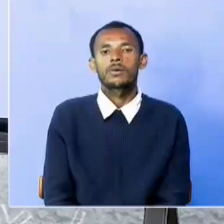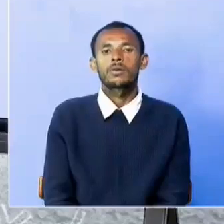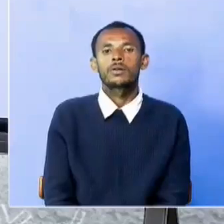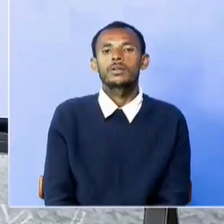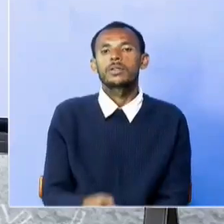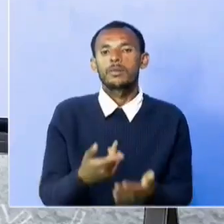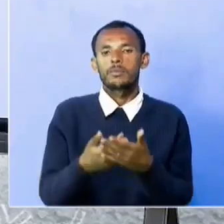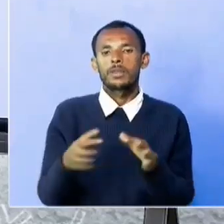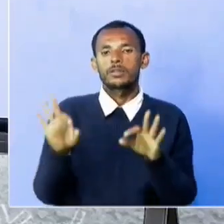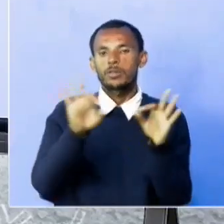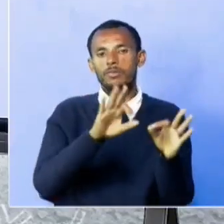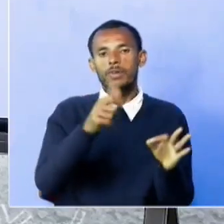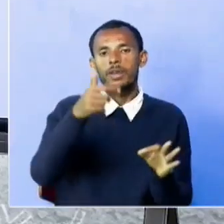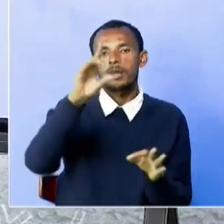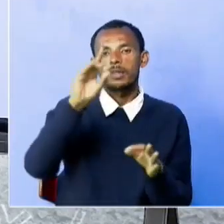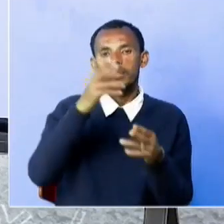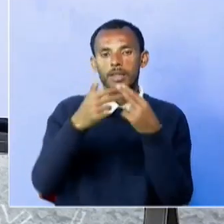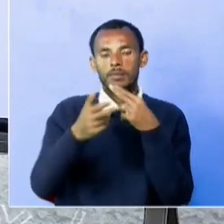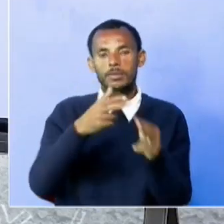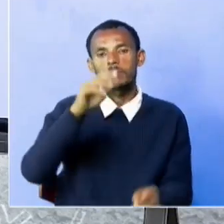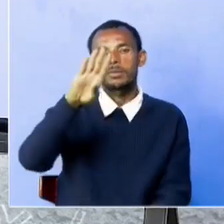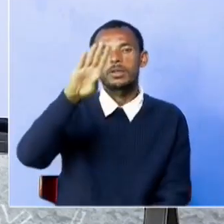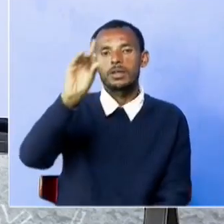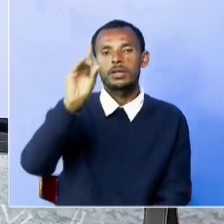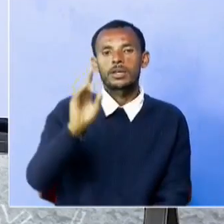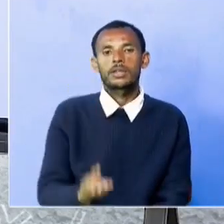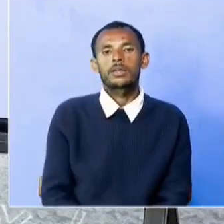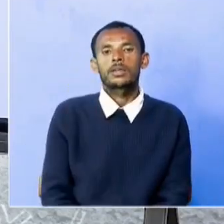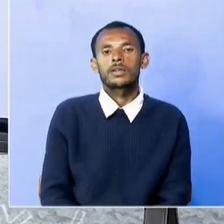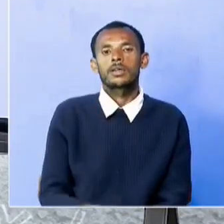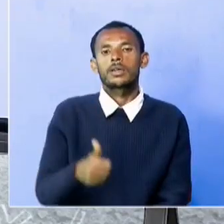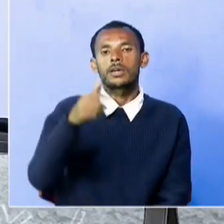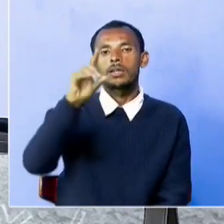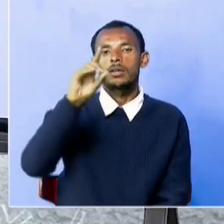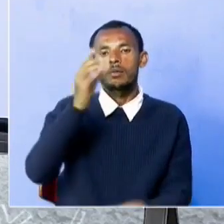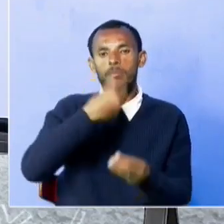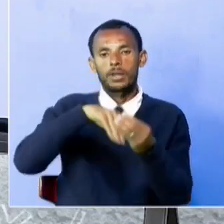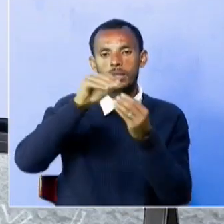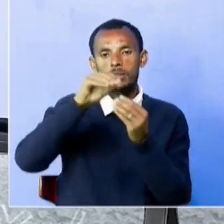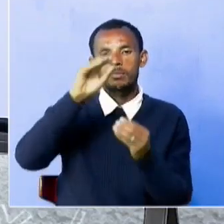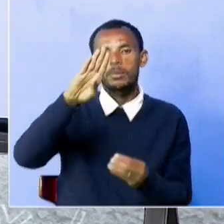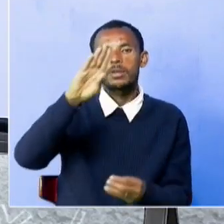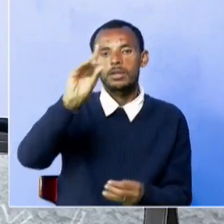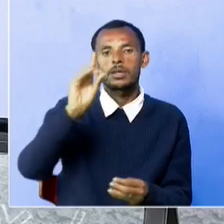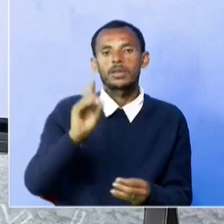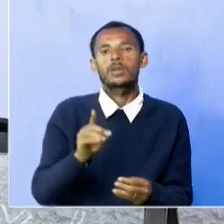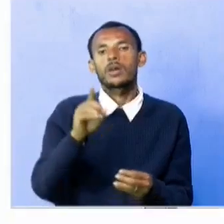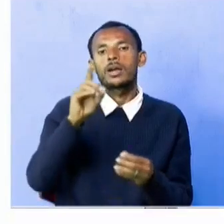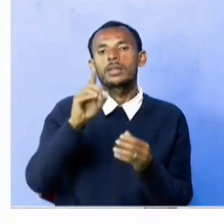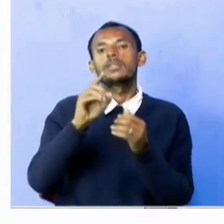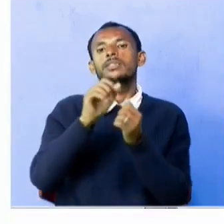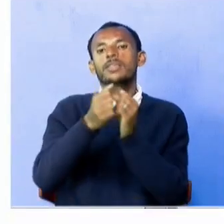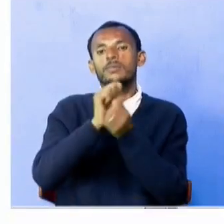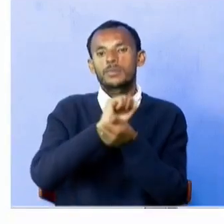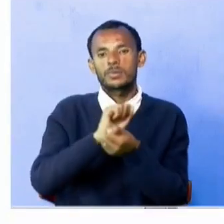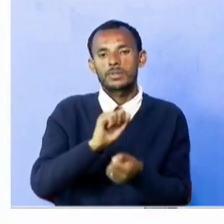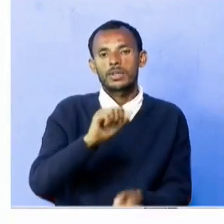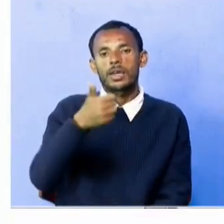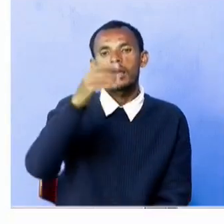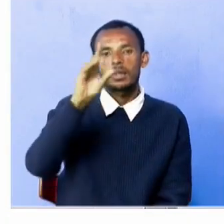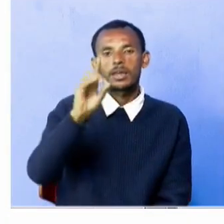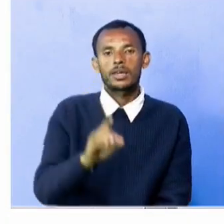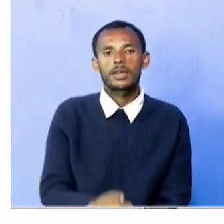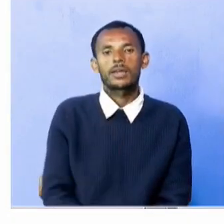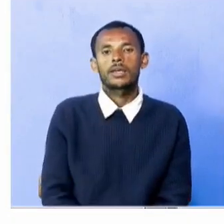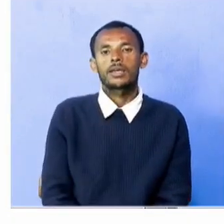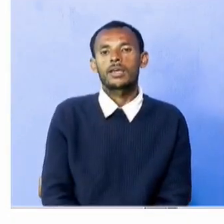In place of AD times BD, I mean AD plus BD, you can substitute AB. So this becomes